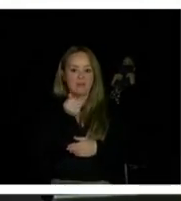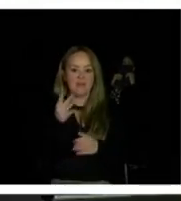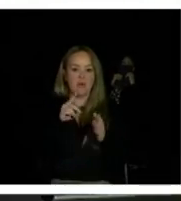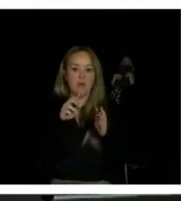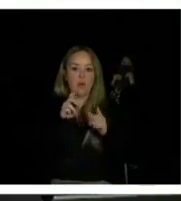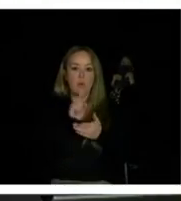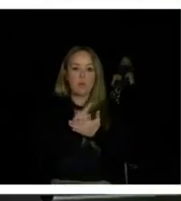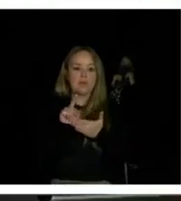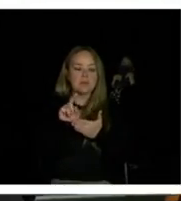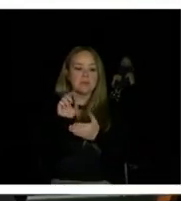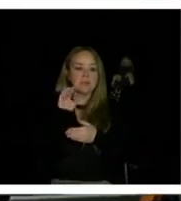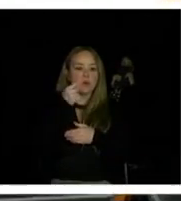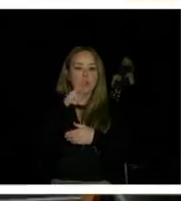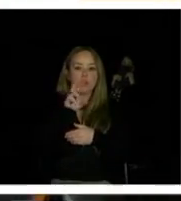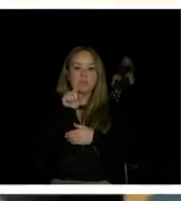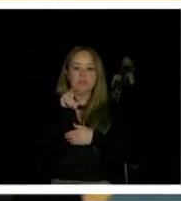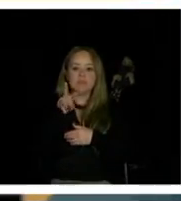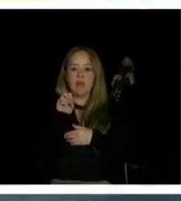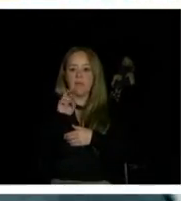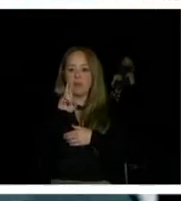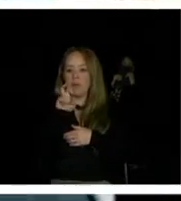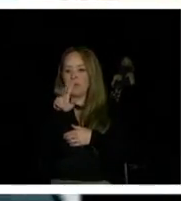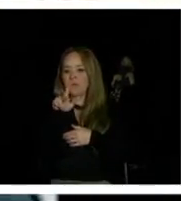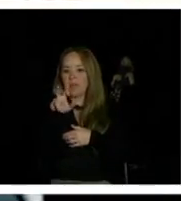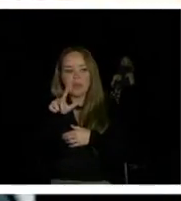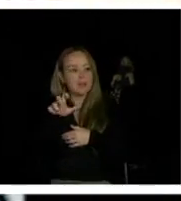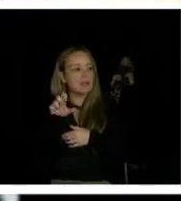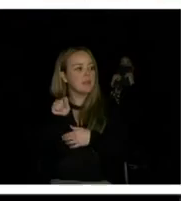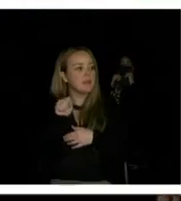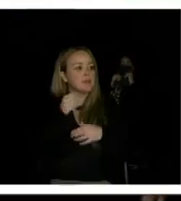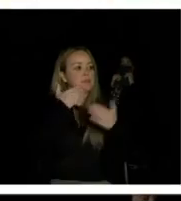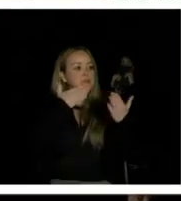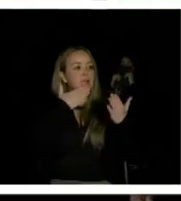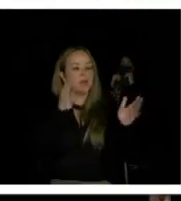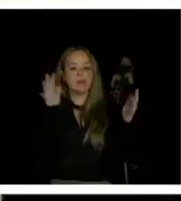his team, please give them a round of applause.